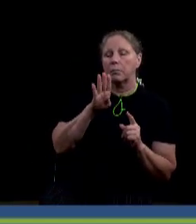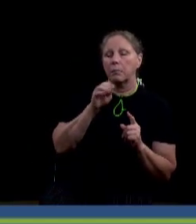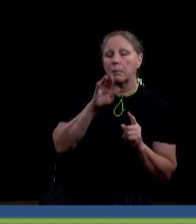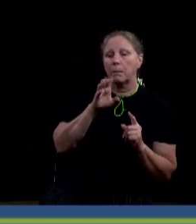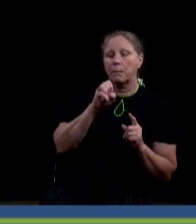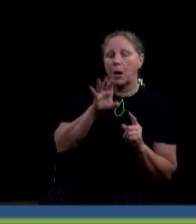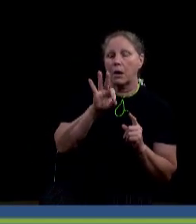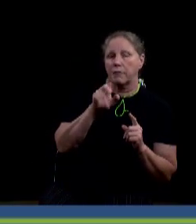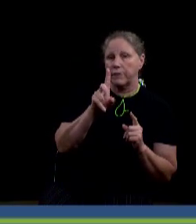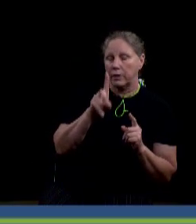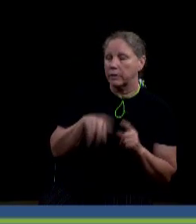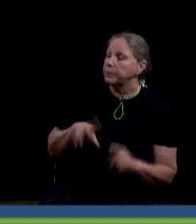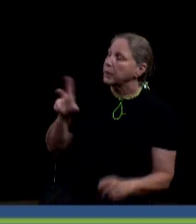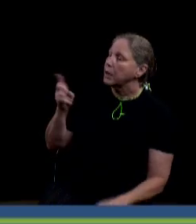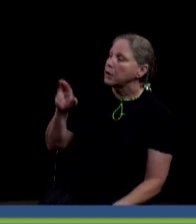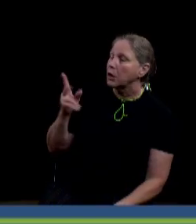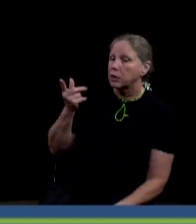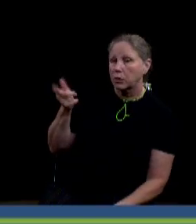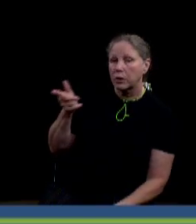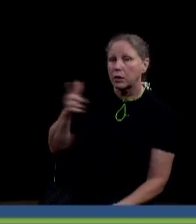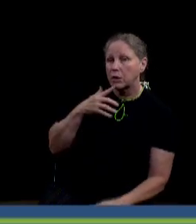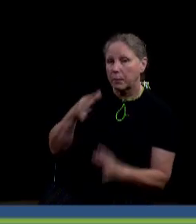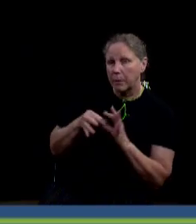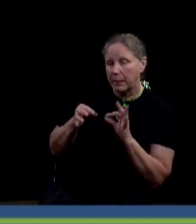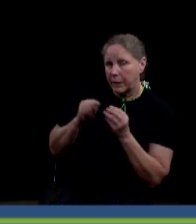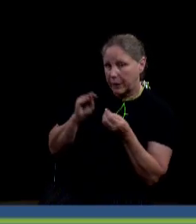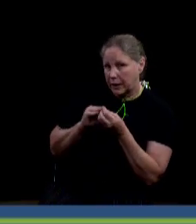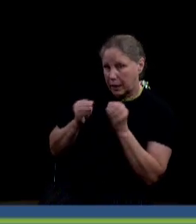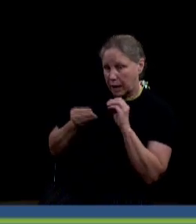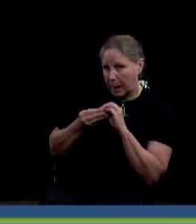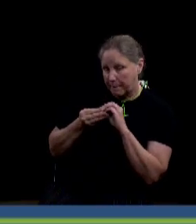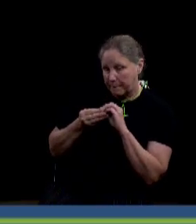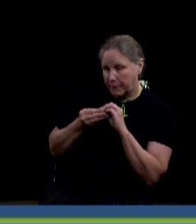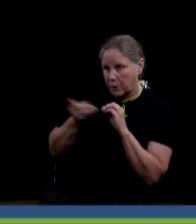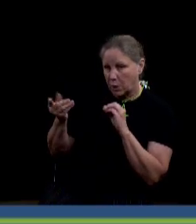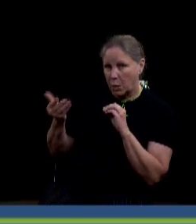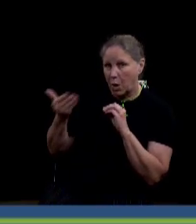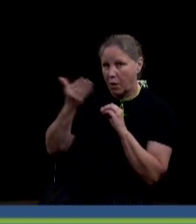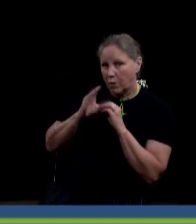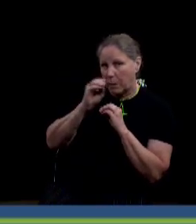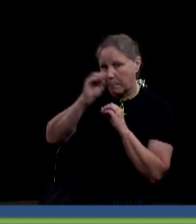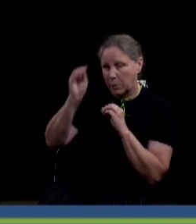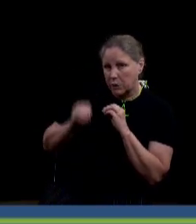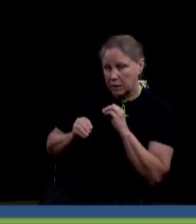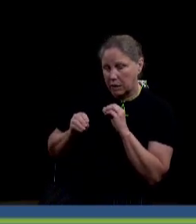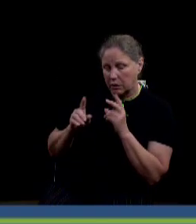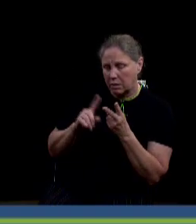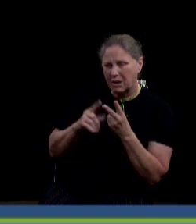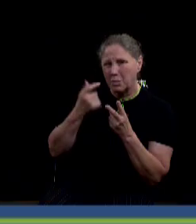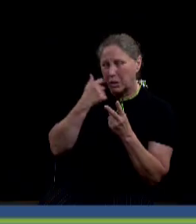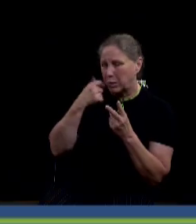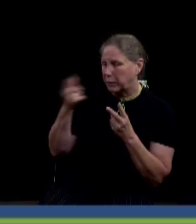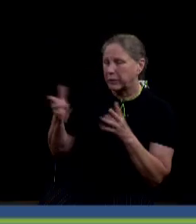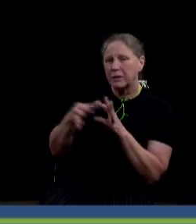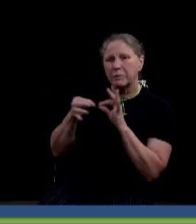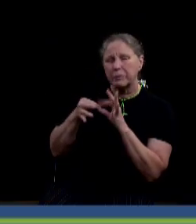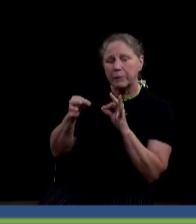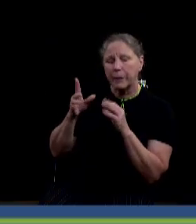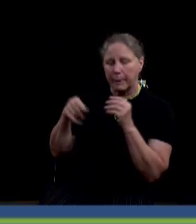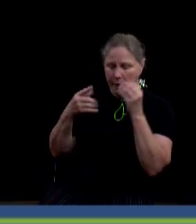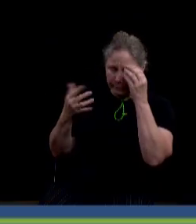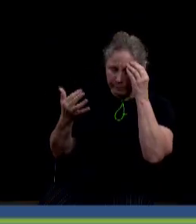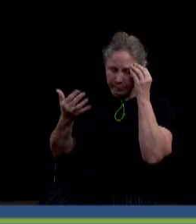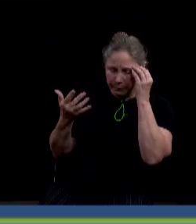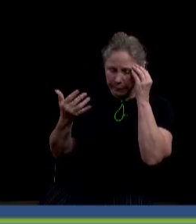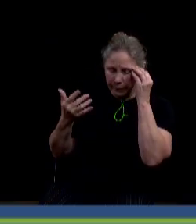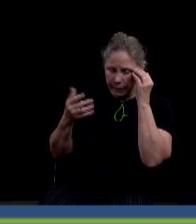repeat the number? You were offering percentages of our, within the 1,600% increase.